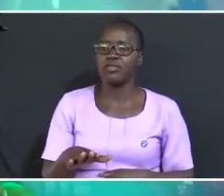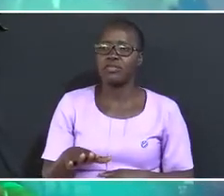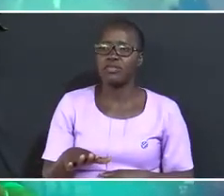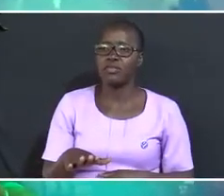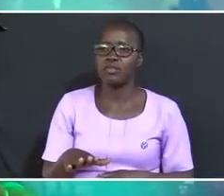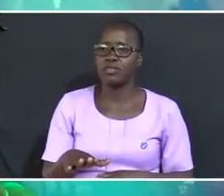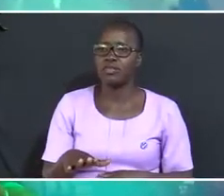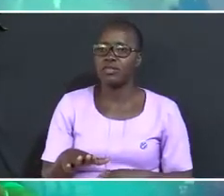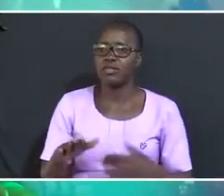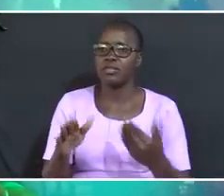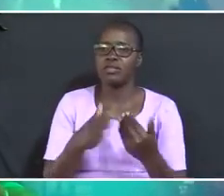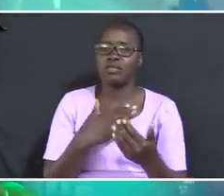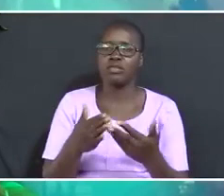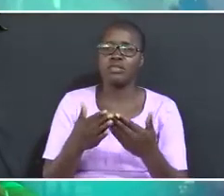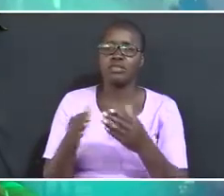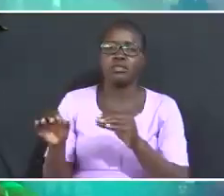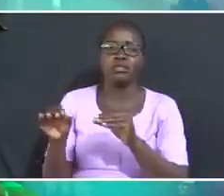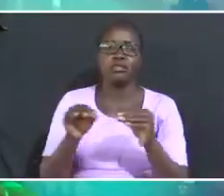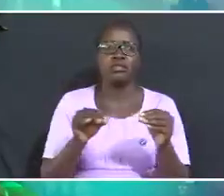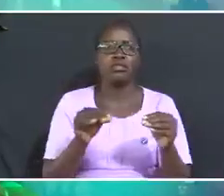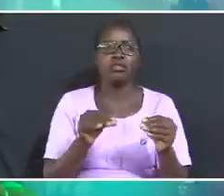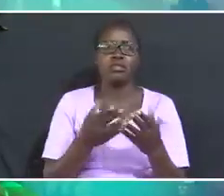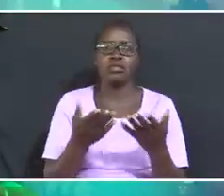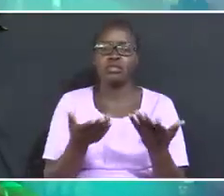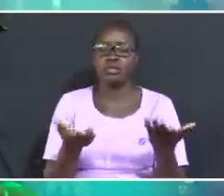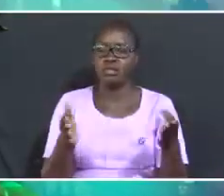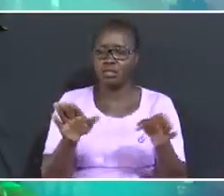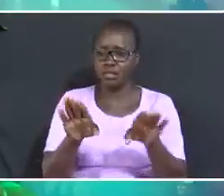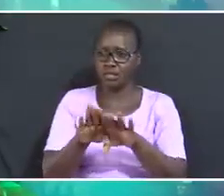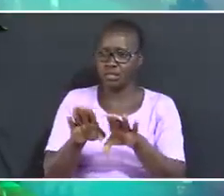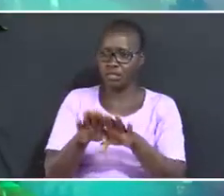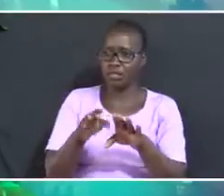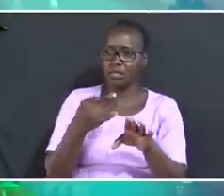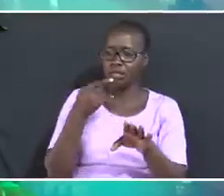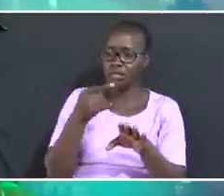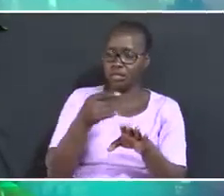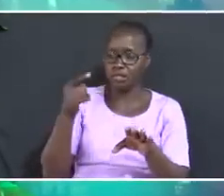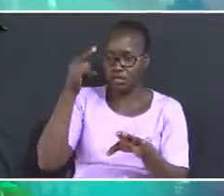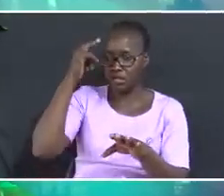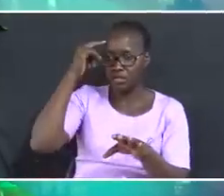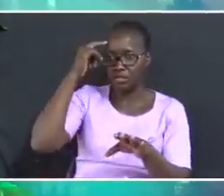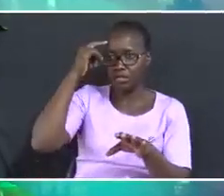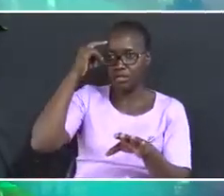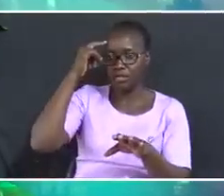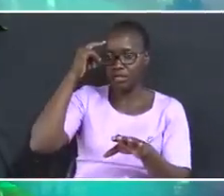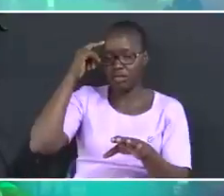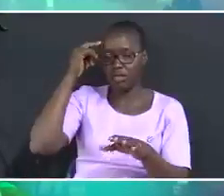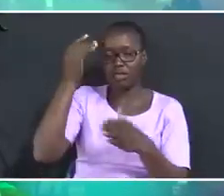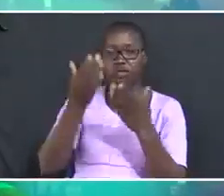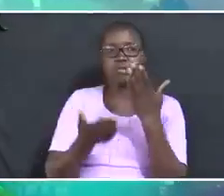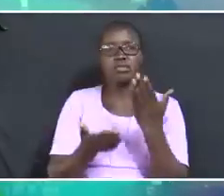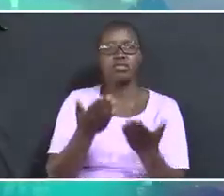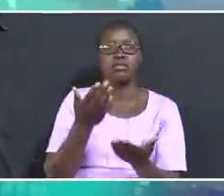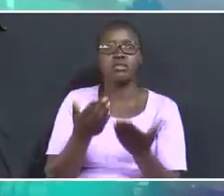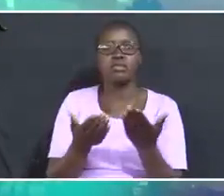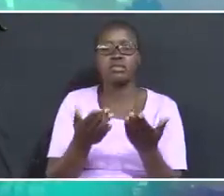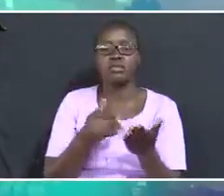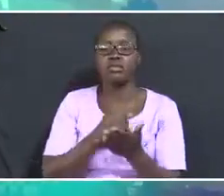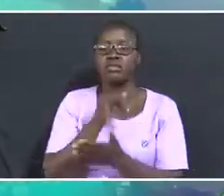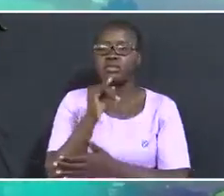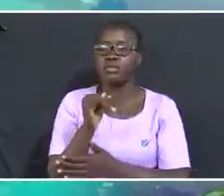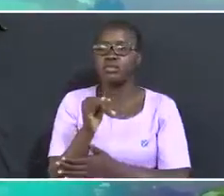that puts you and closes you in, that jumps into your mind. Maybe it